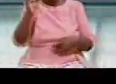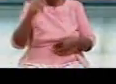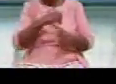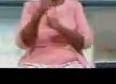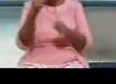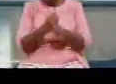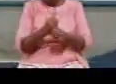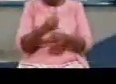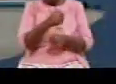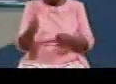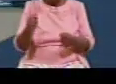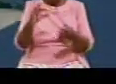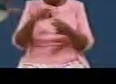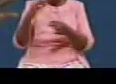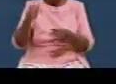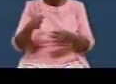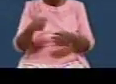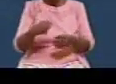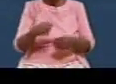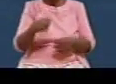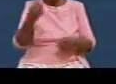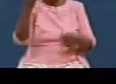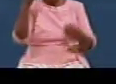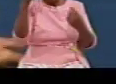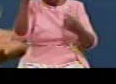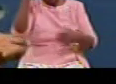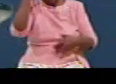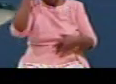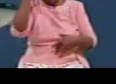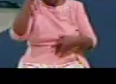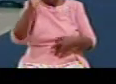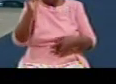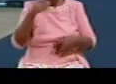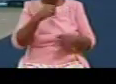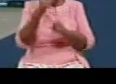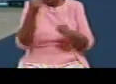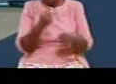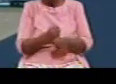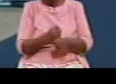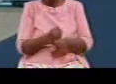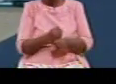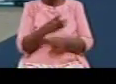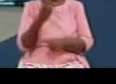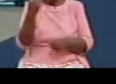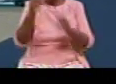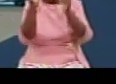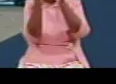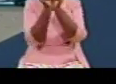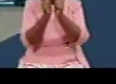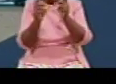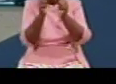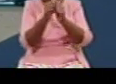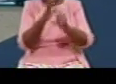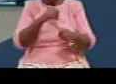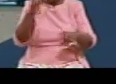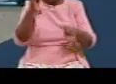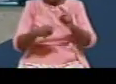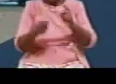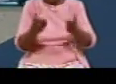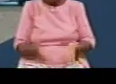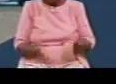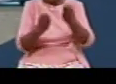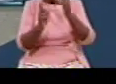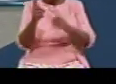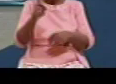of infirmity, 18 years, was bowed together and could in no wise lift up